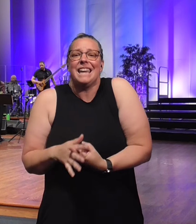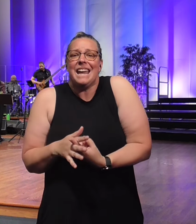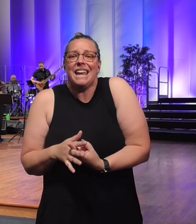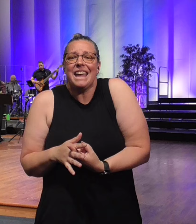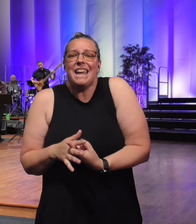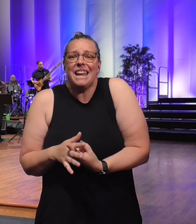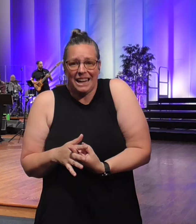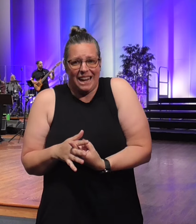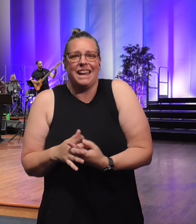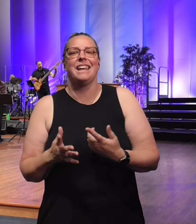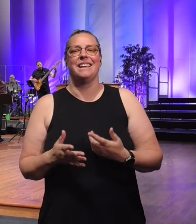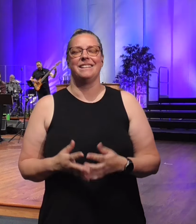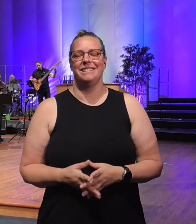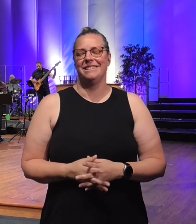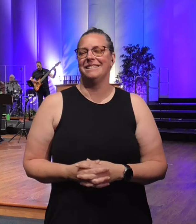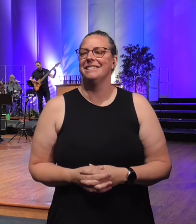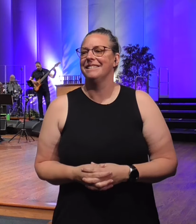the